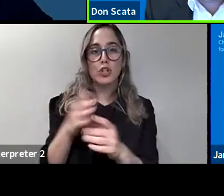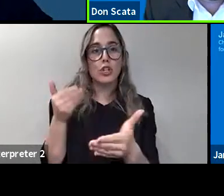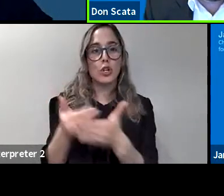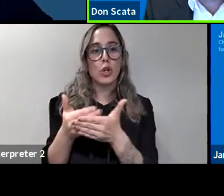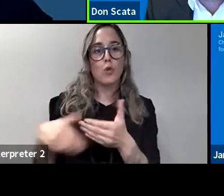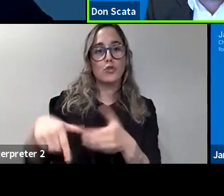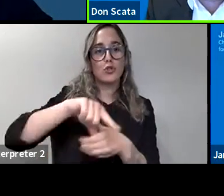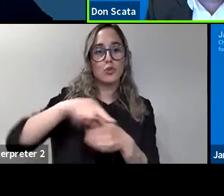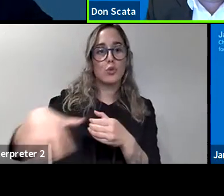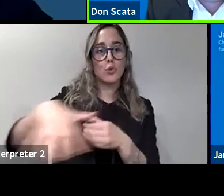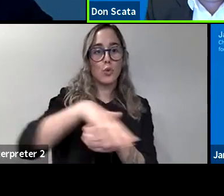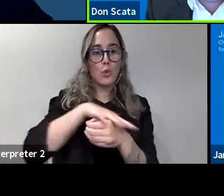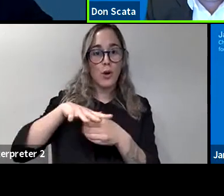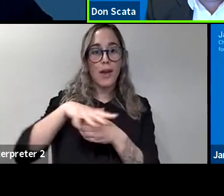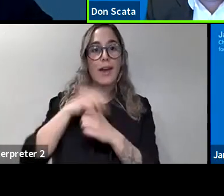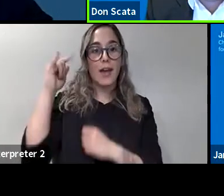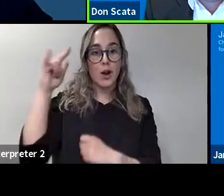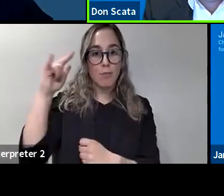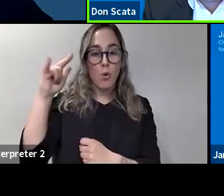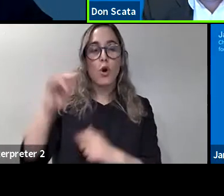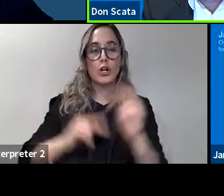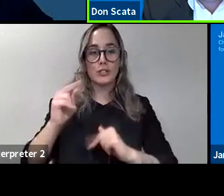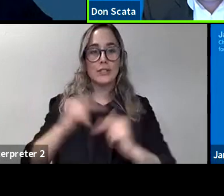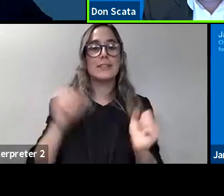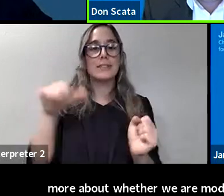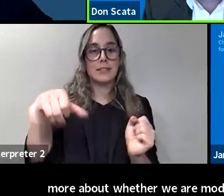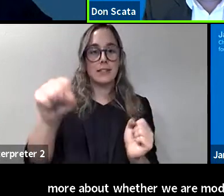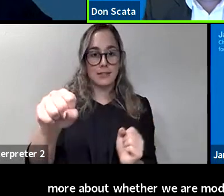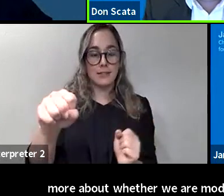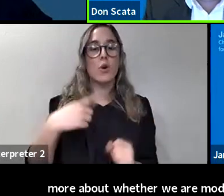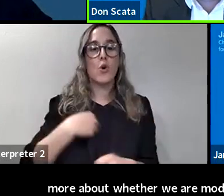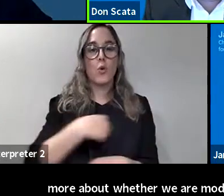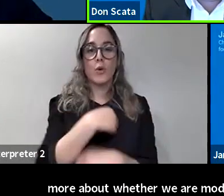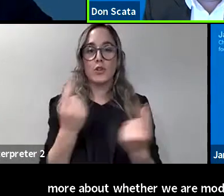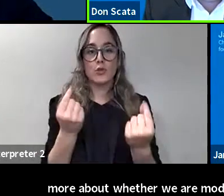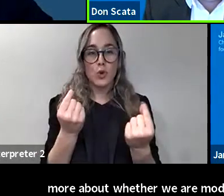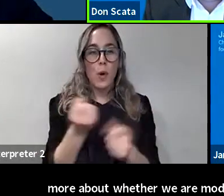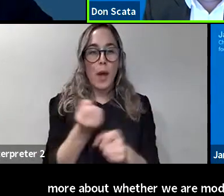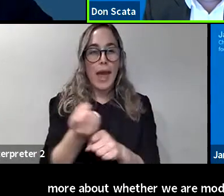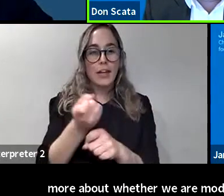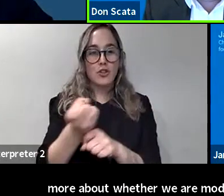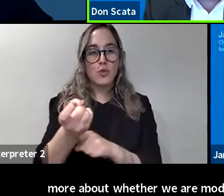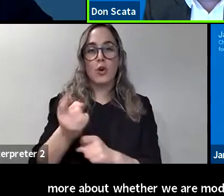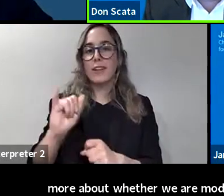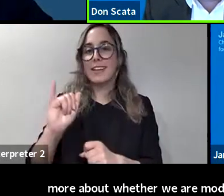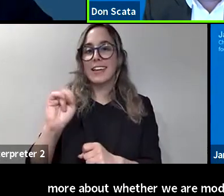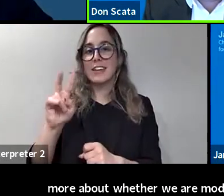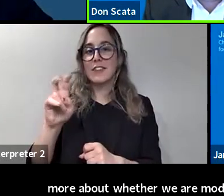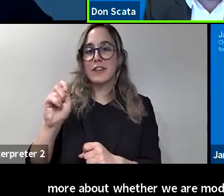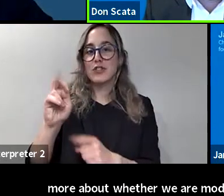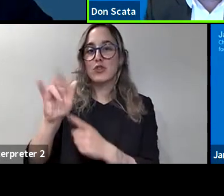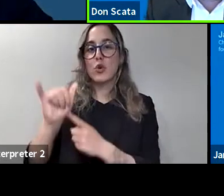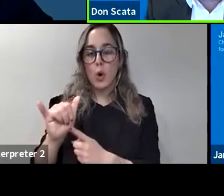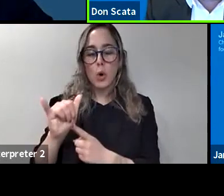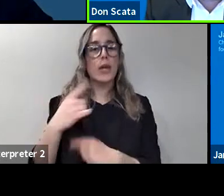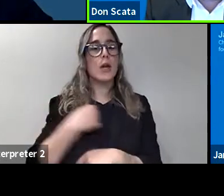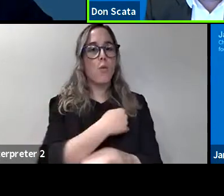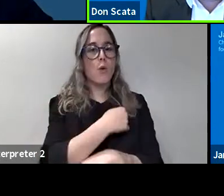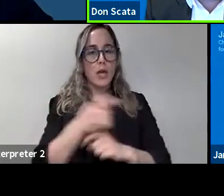And the answer to that is yes, we are. We do what we call an annual inventory where we look